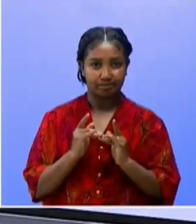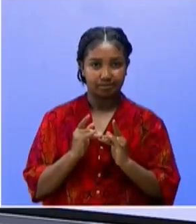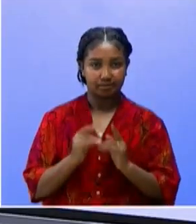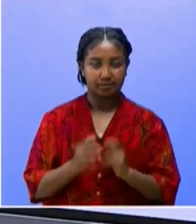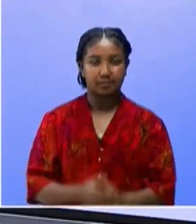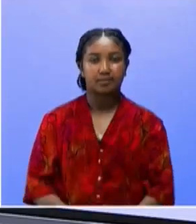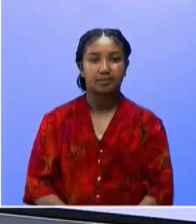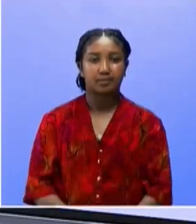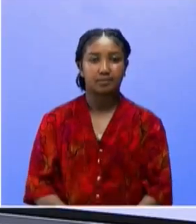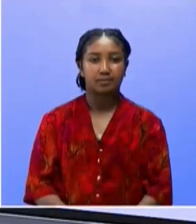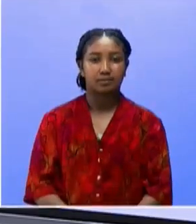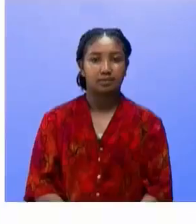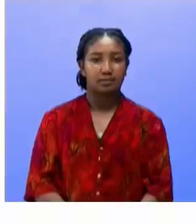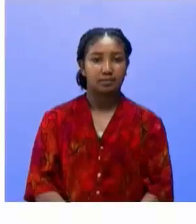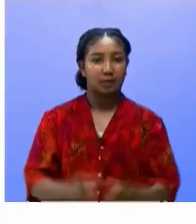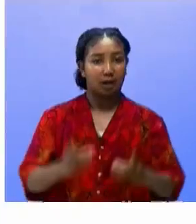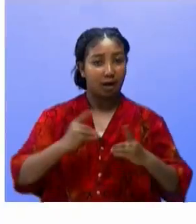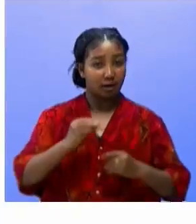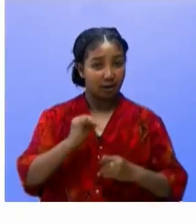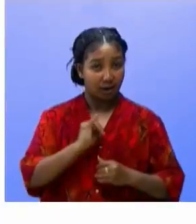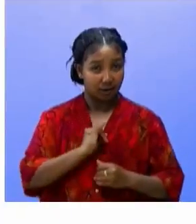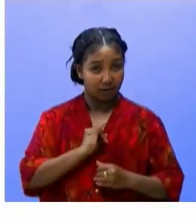Yes? Had I